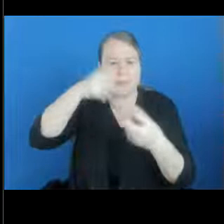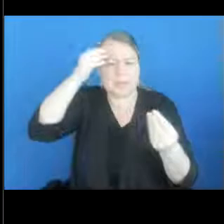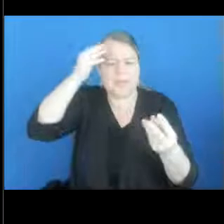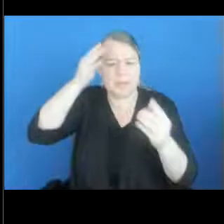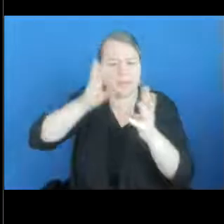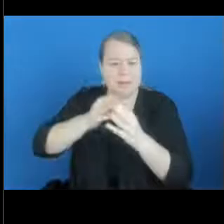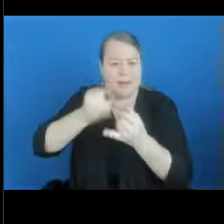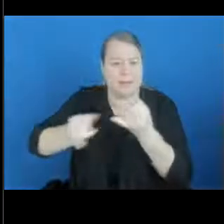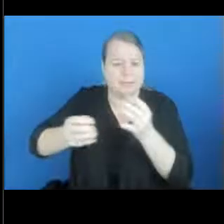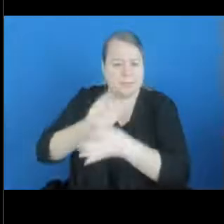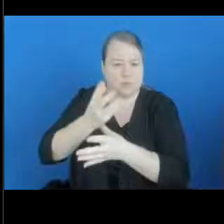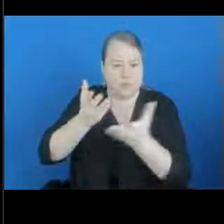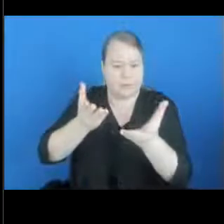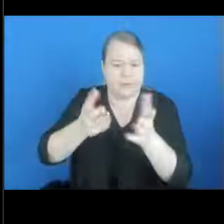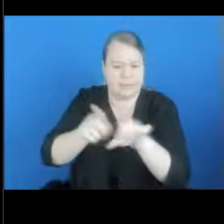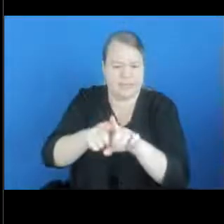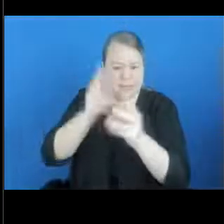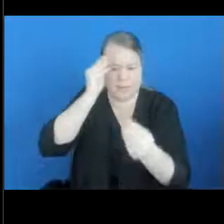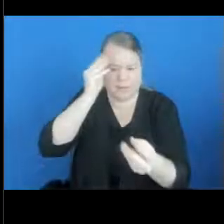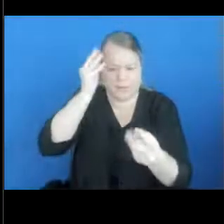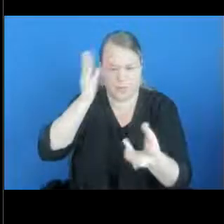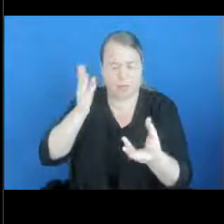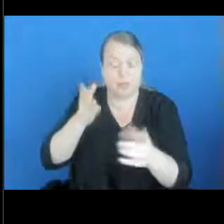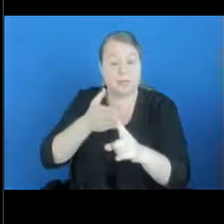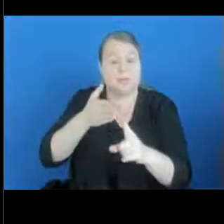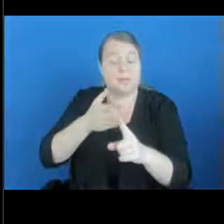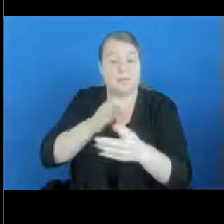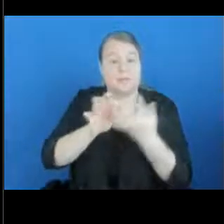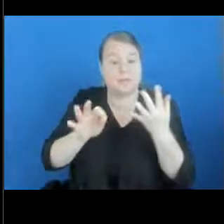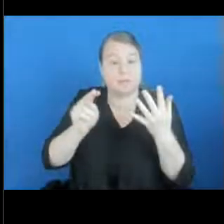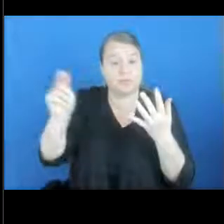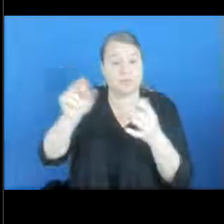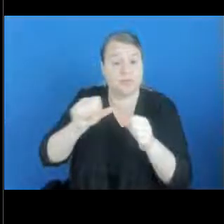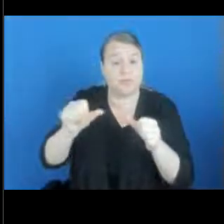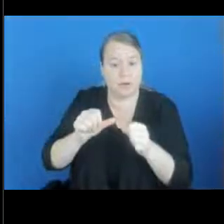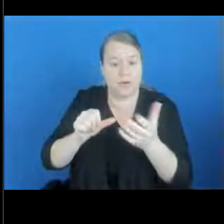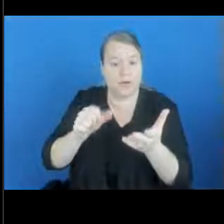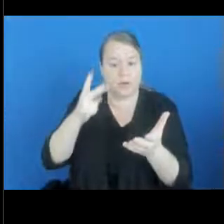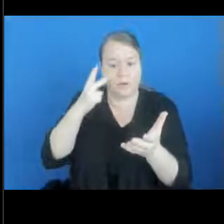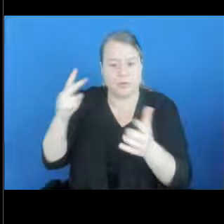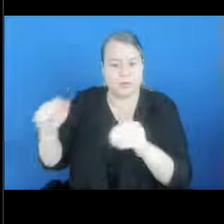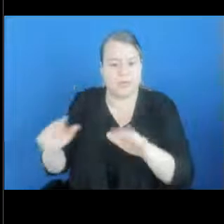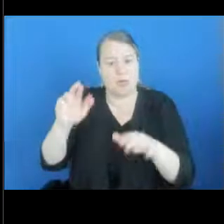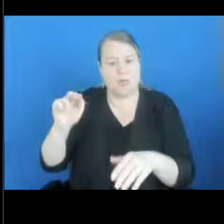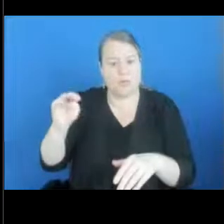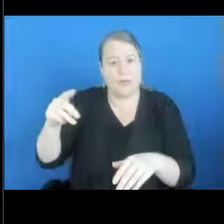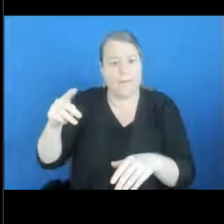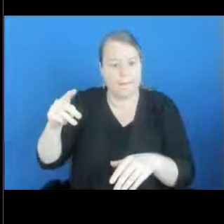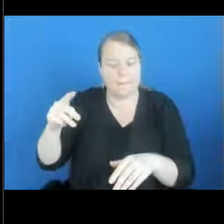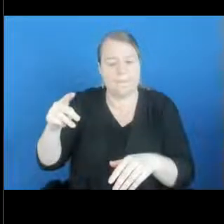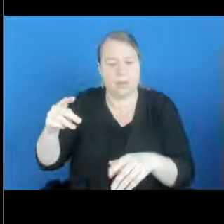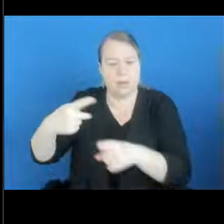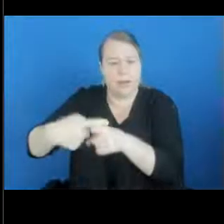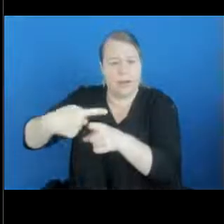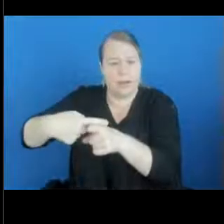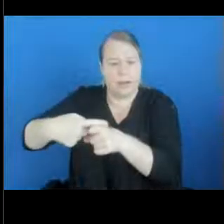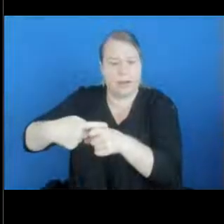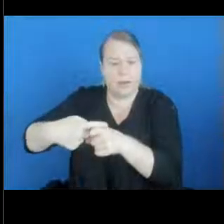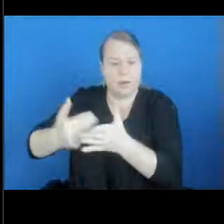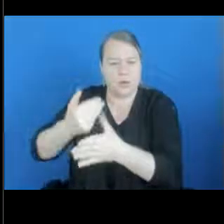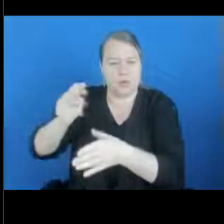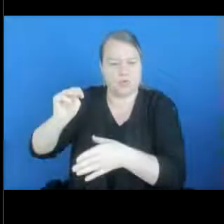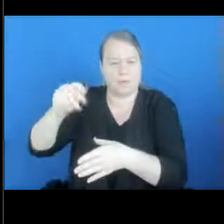spring. A main feature of the north project area is the braided ramp configuration of the interchange. This new configuration provides